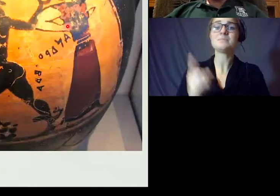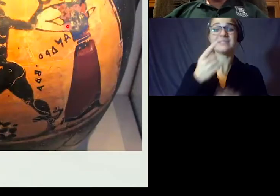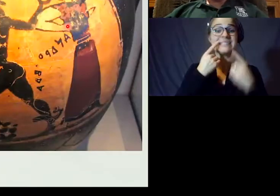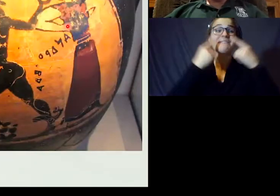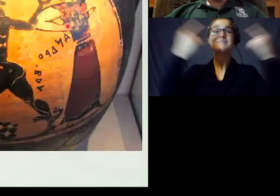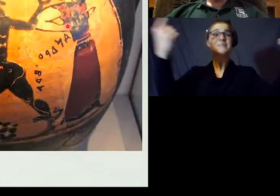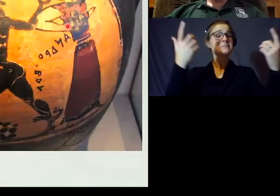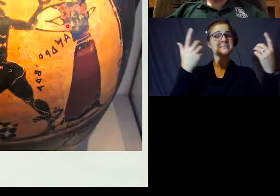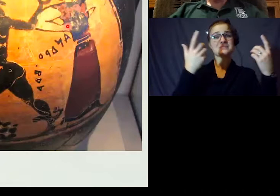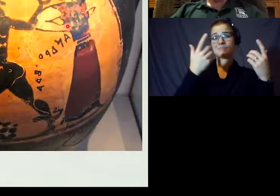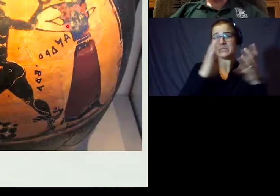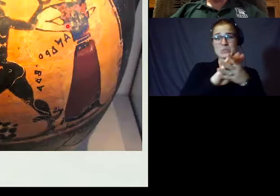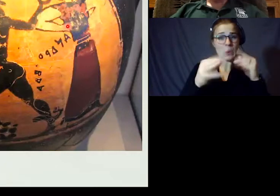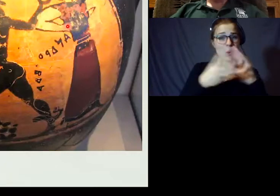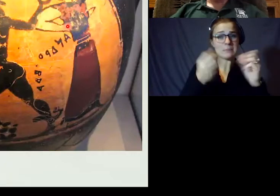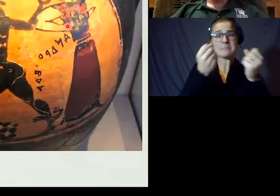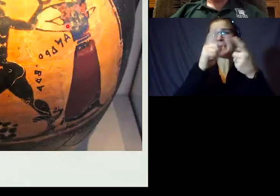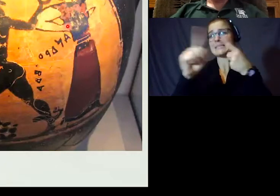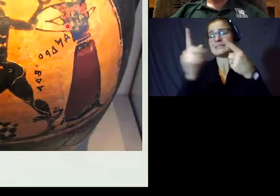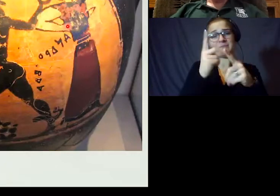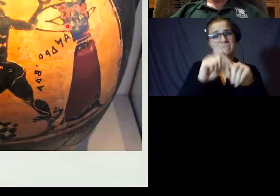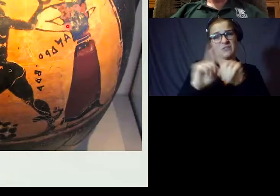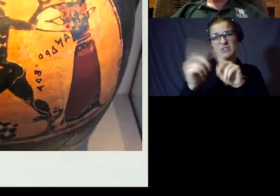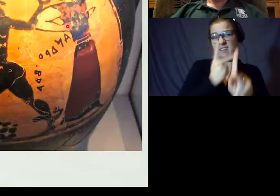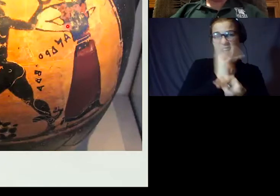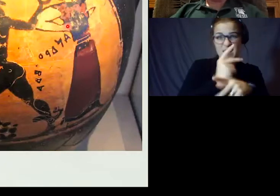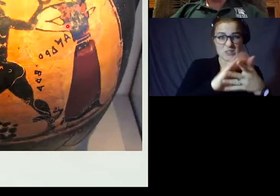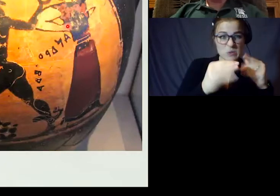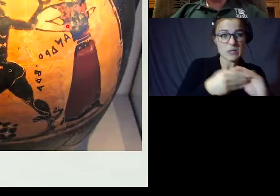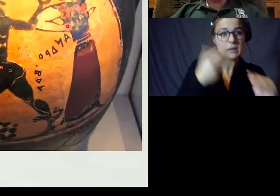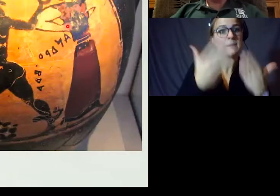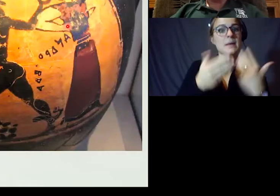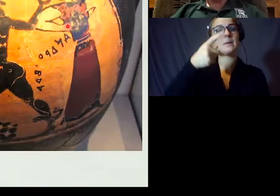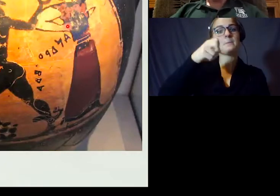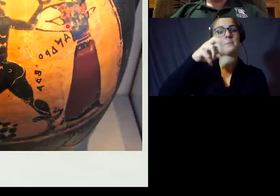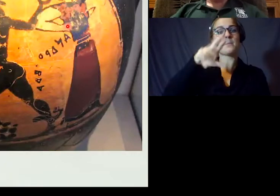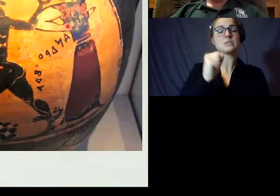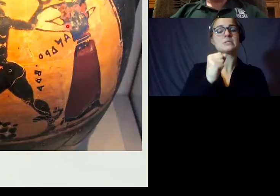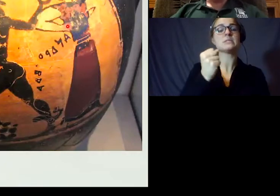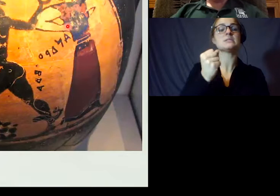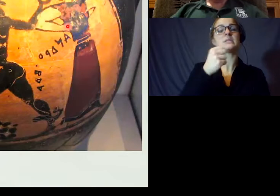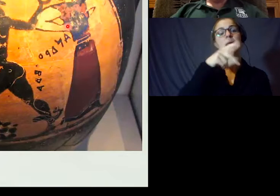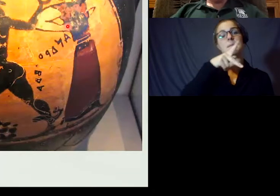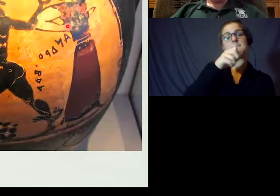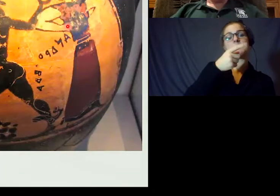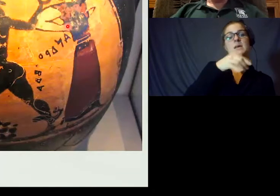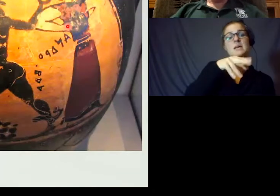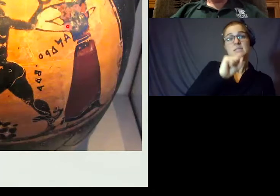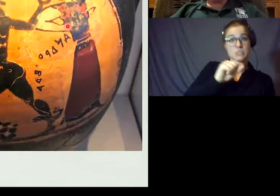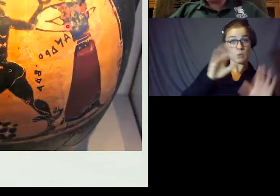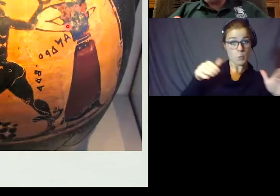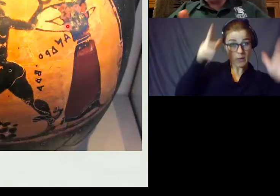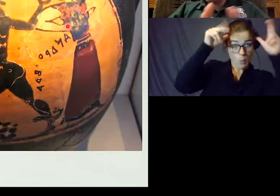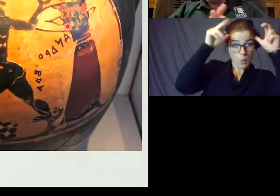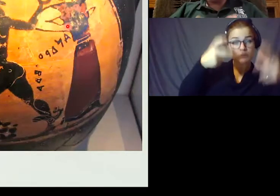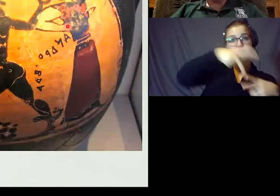many variations. If you know the story, you may have heard that Perseus flies away on Pegasus, the winged horse. The